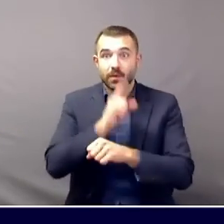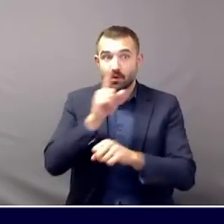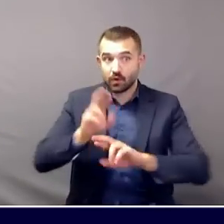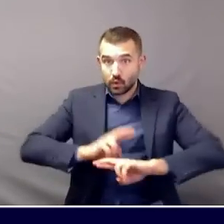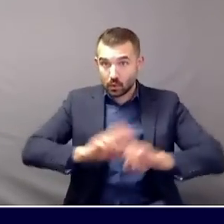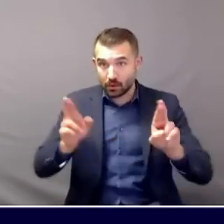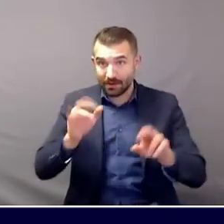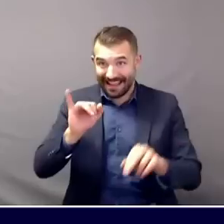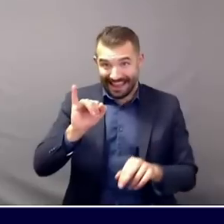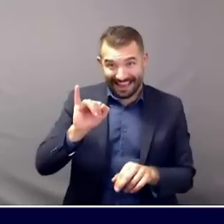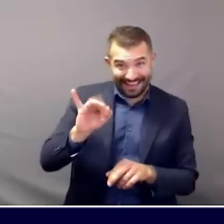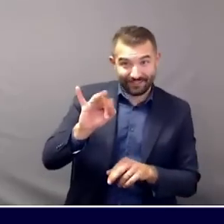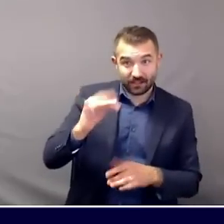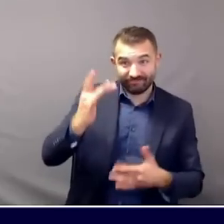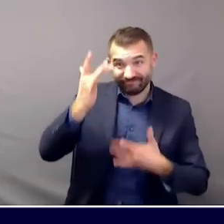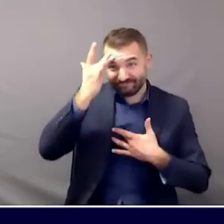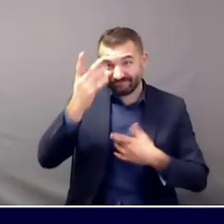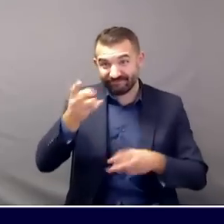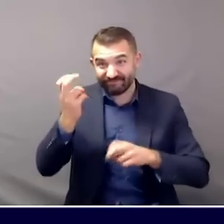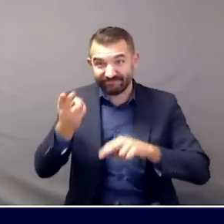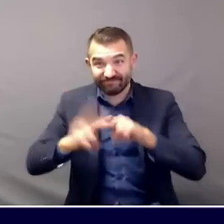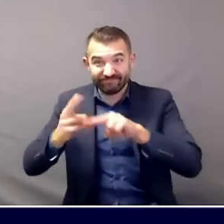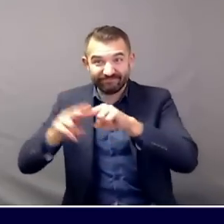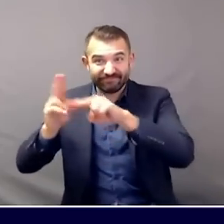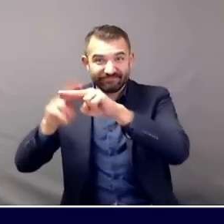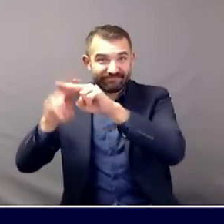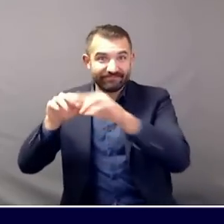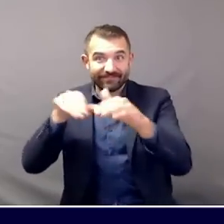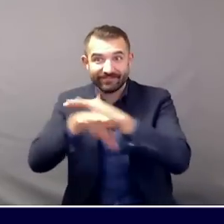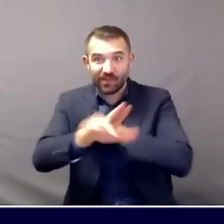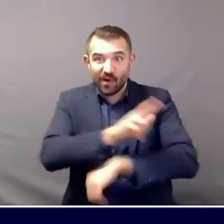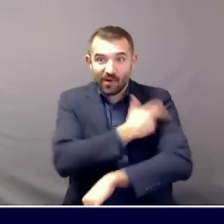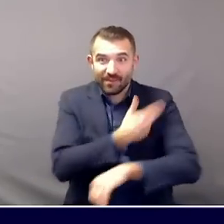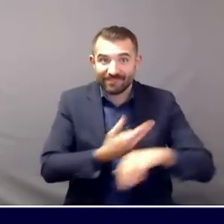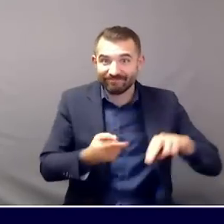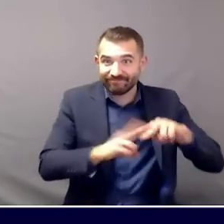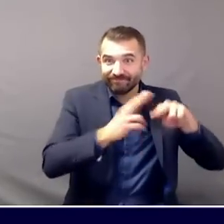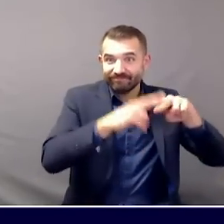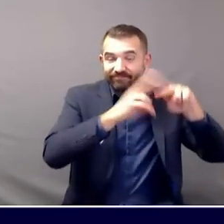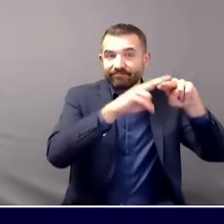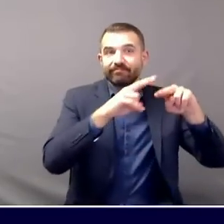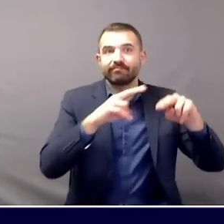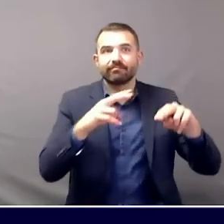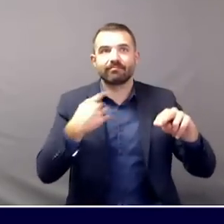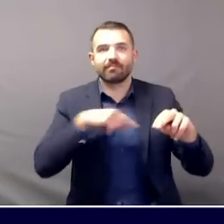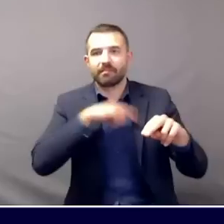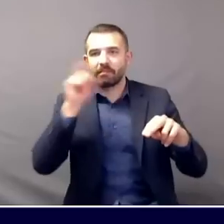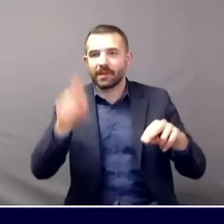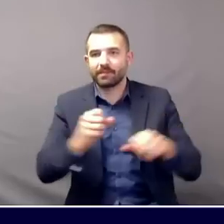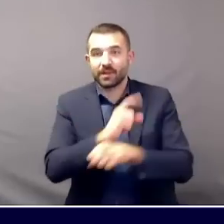care is to do what it takes to keep our child care and our schools open.